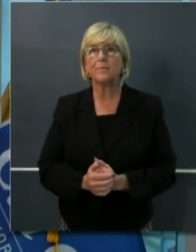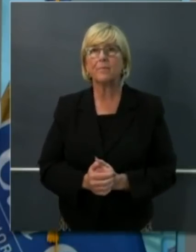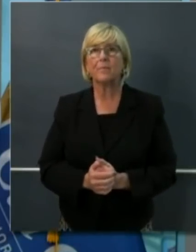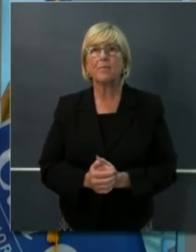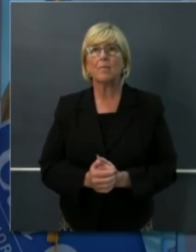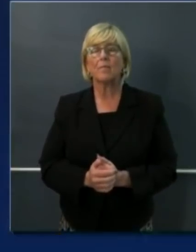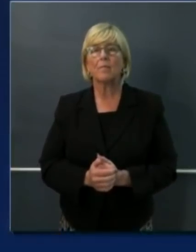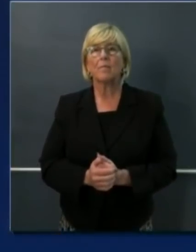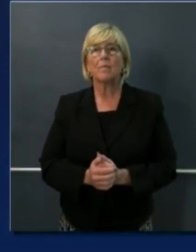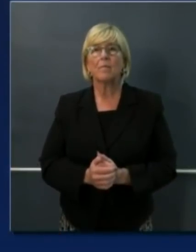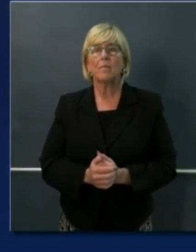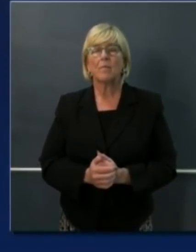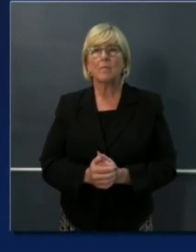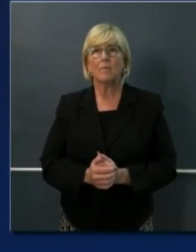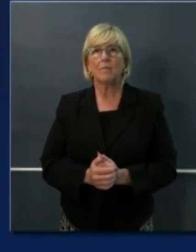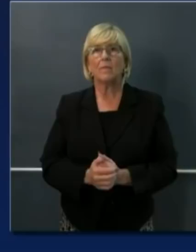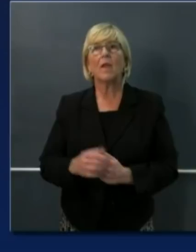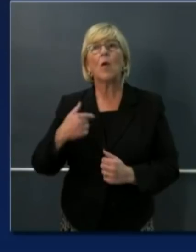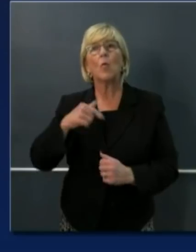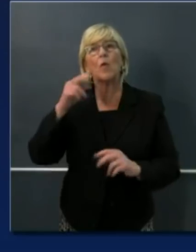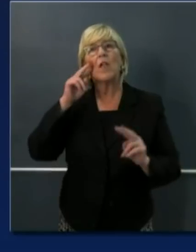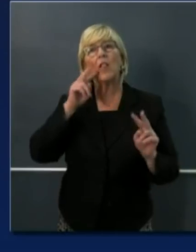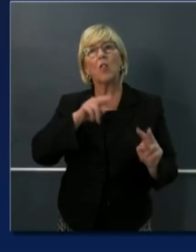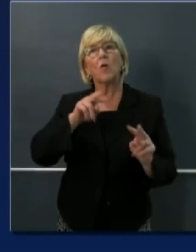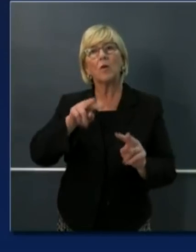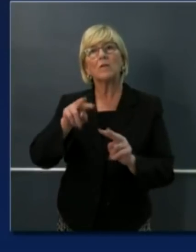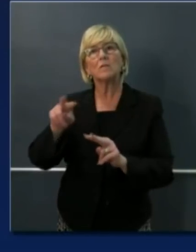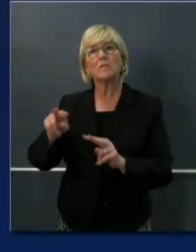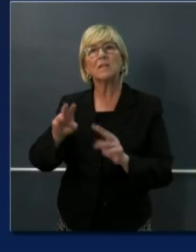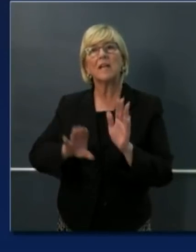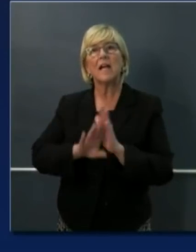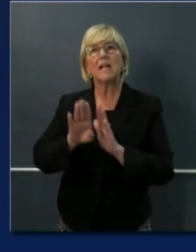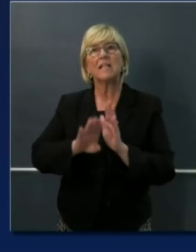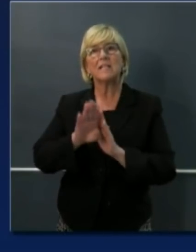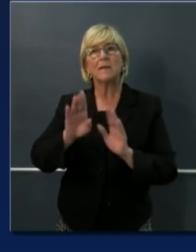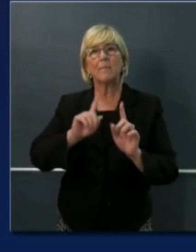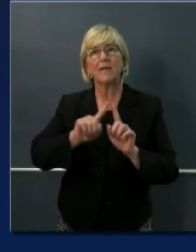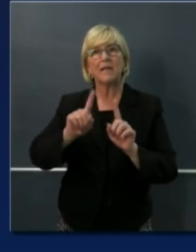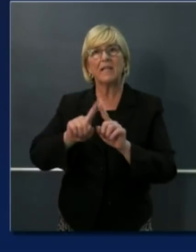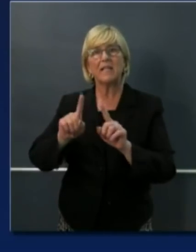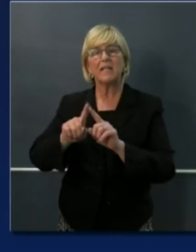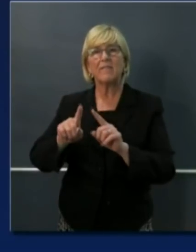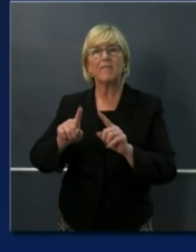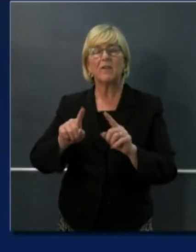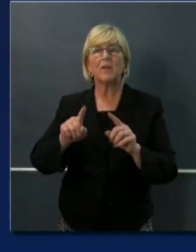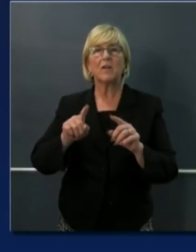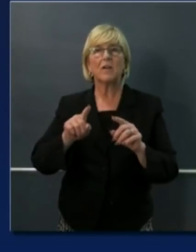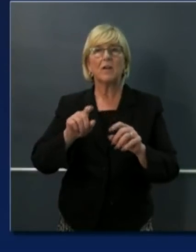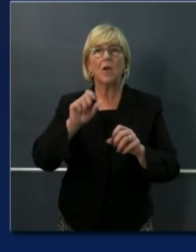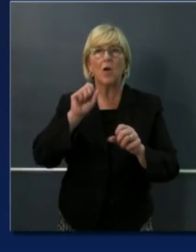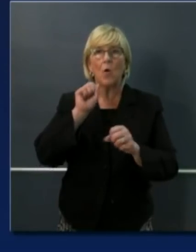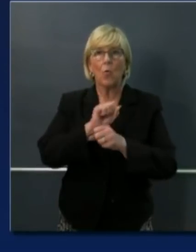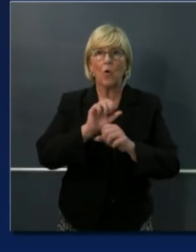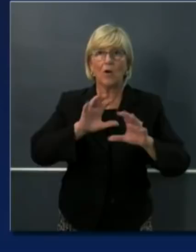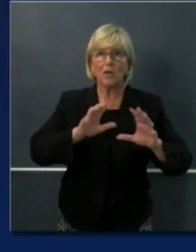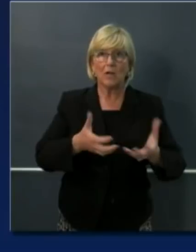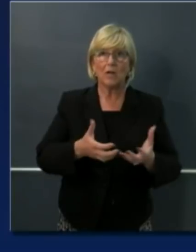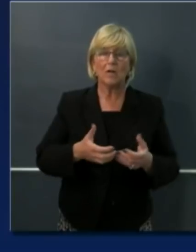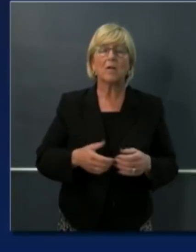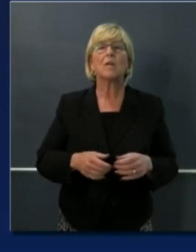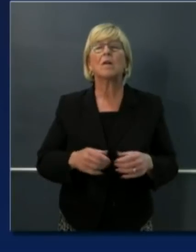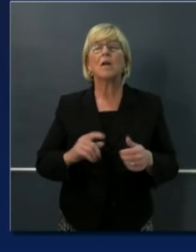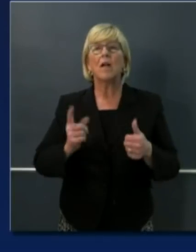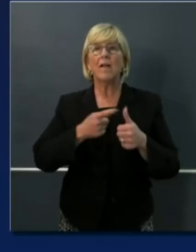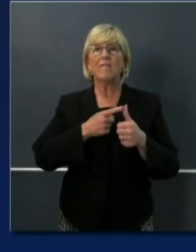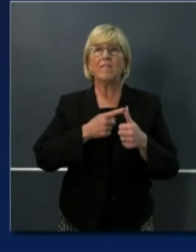So we have looked at many of these indicators, and we've developed a series of work streams. For indicator one, we first